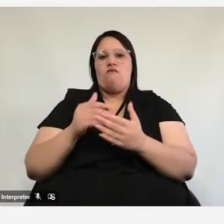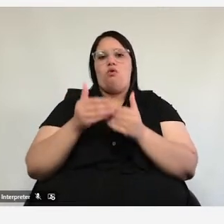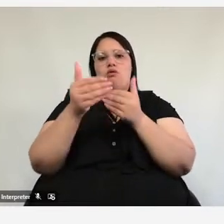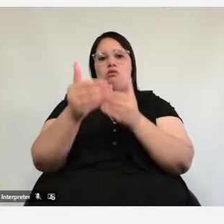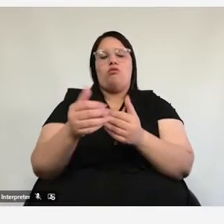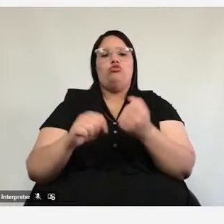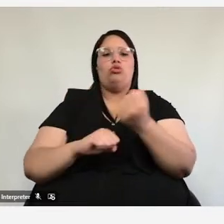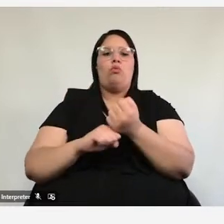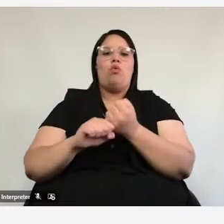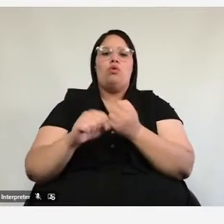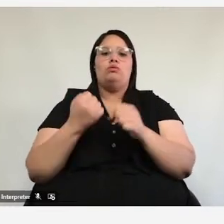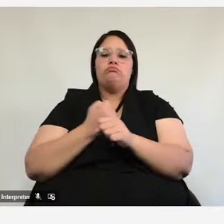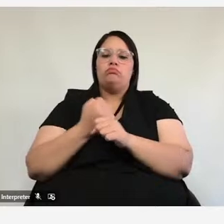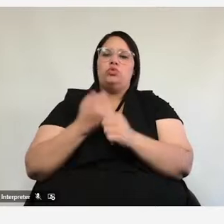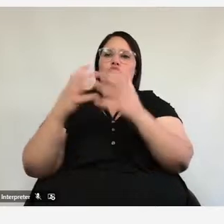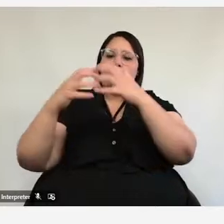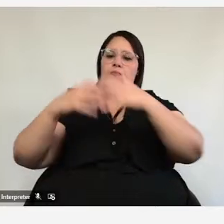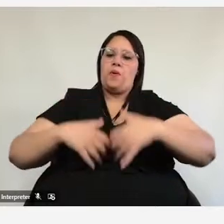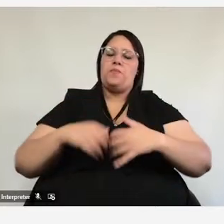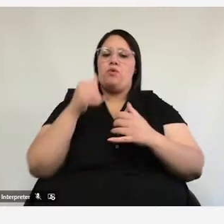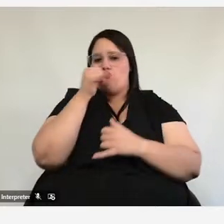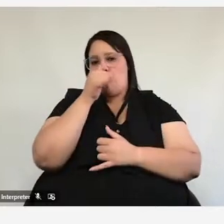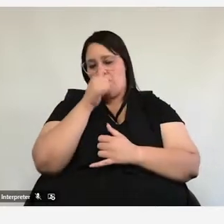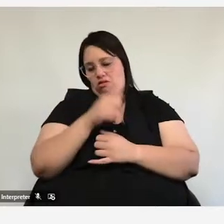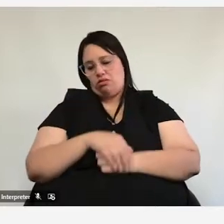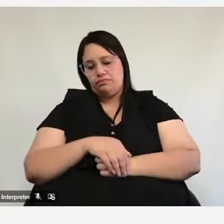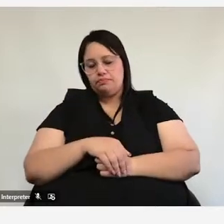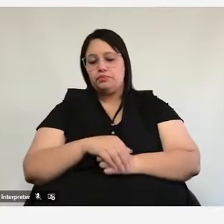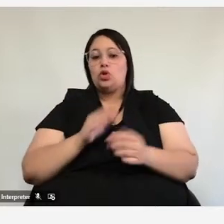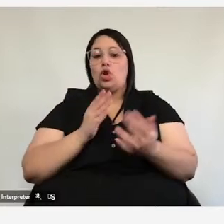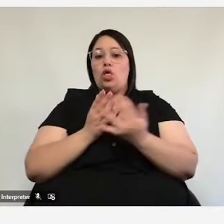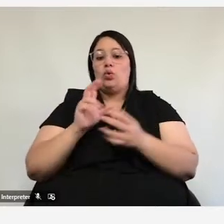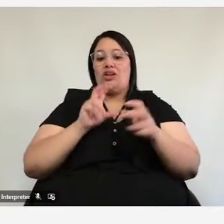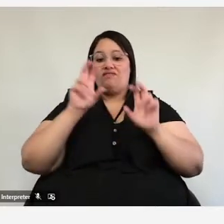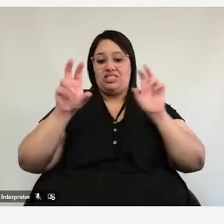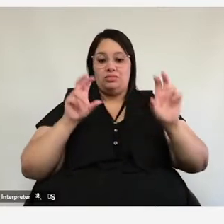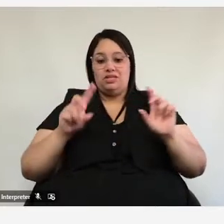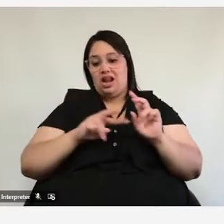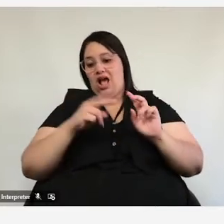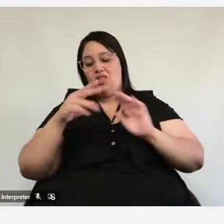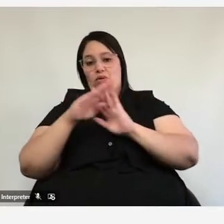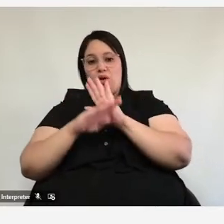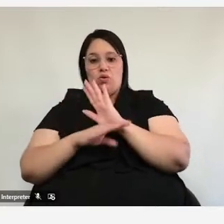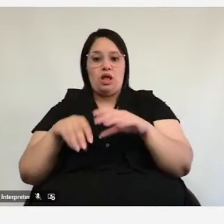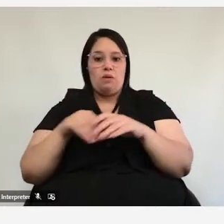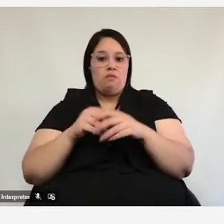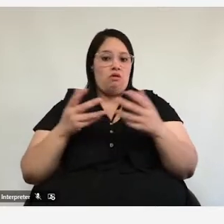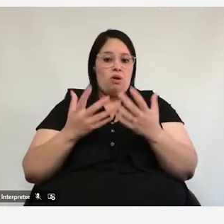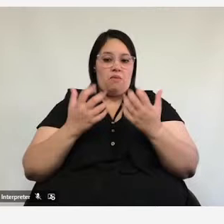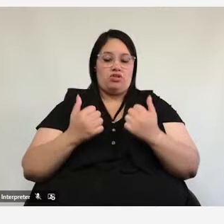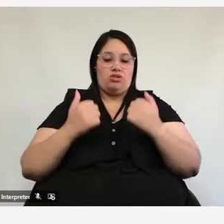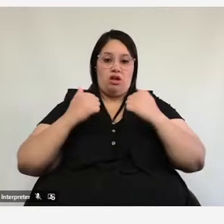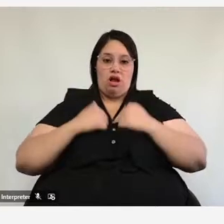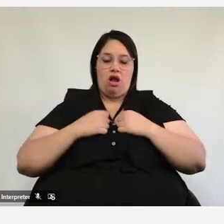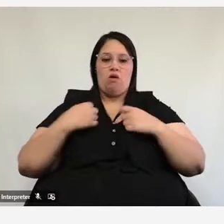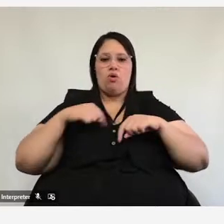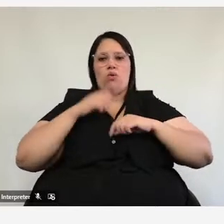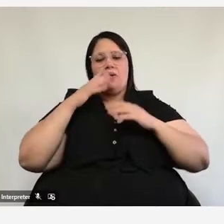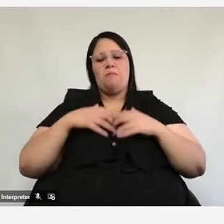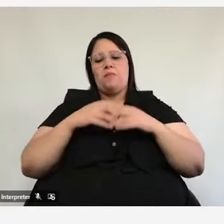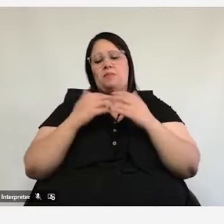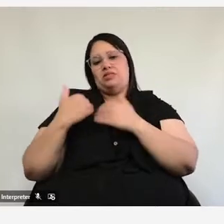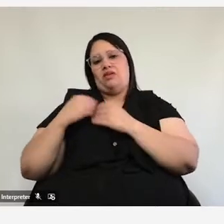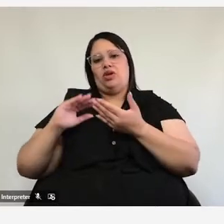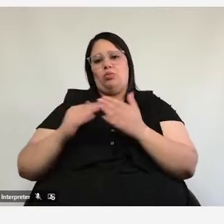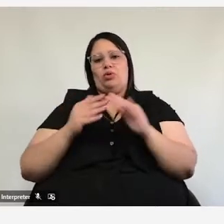efforts to dismantle criminal networks. Through these investments and other programs in our budget, we will create safer